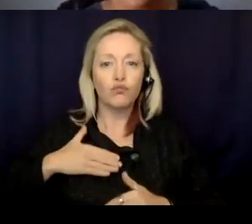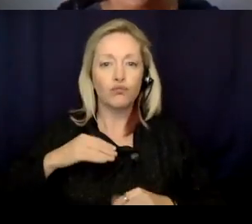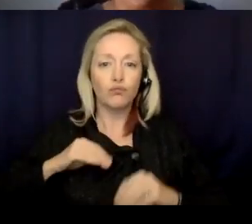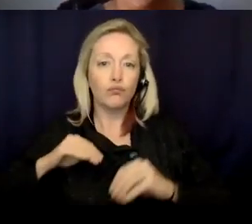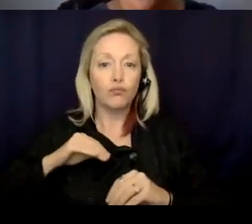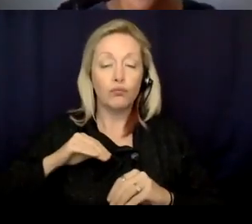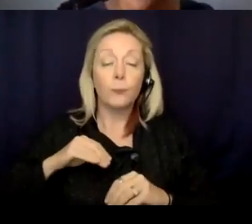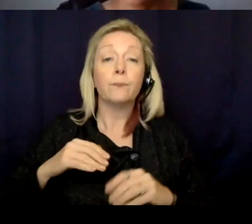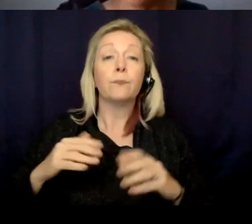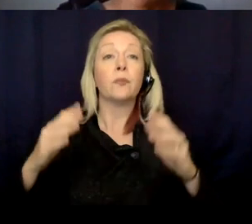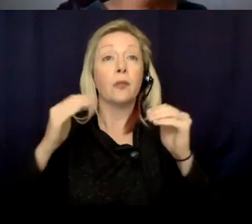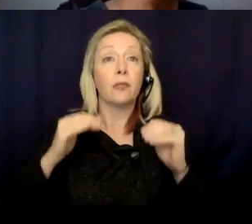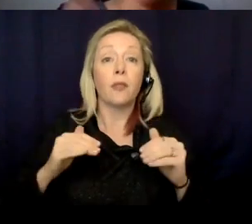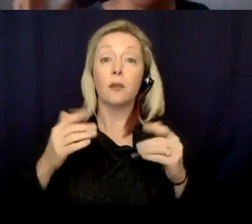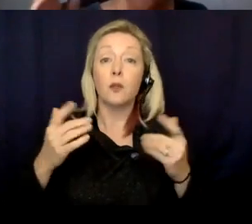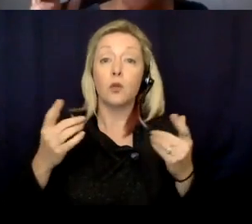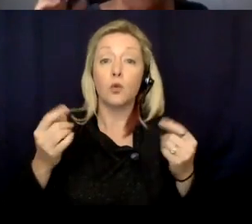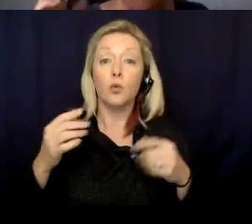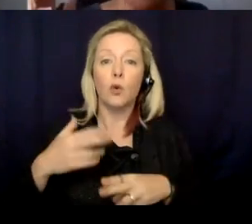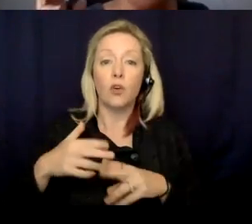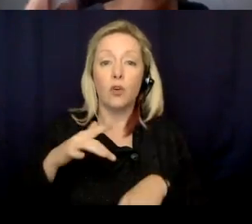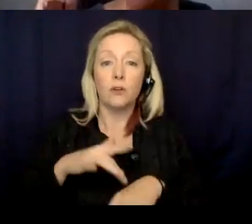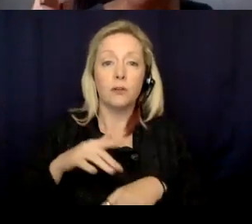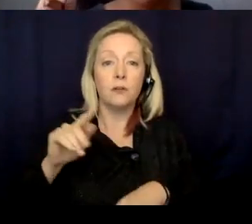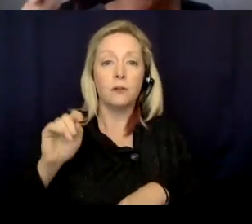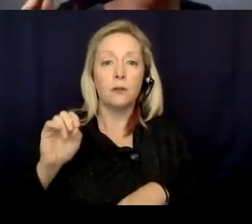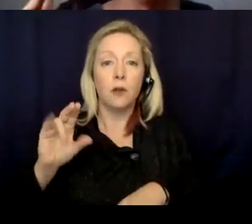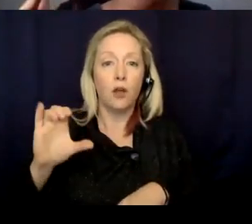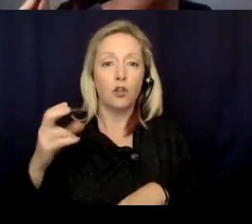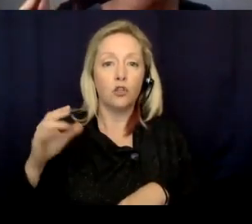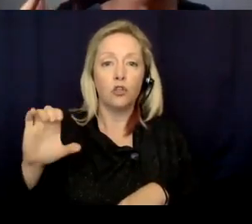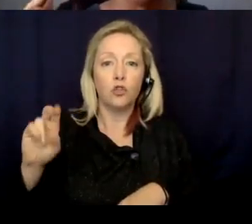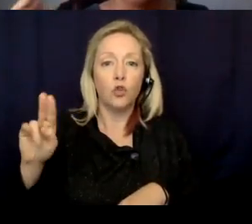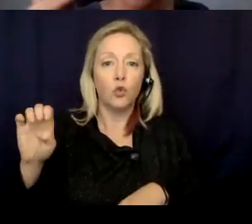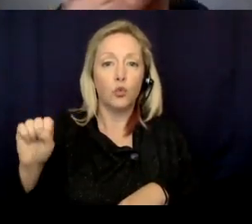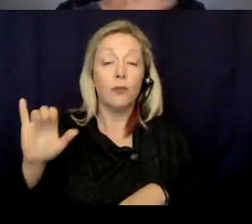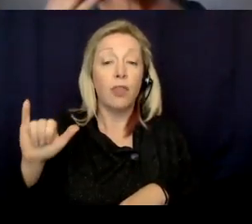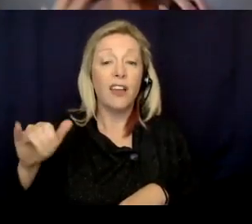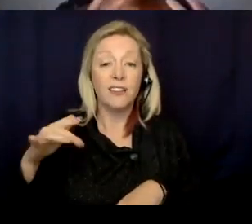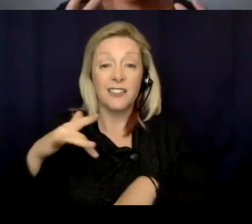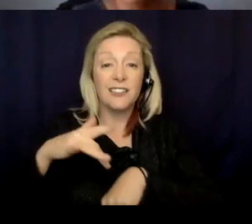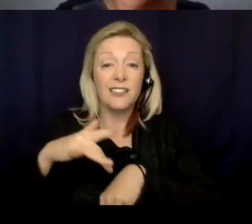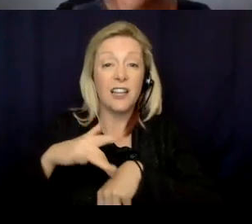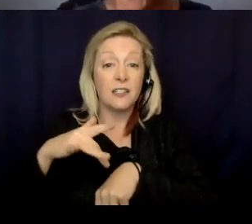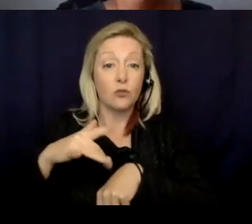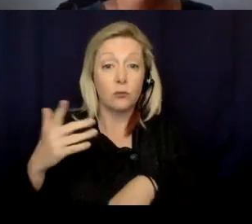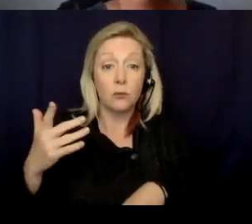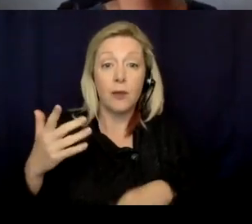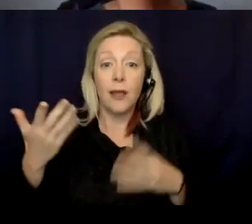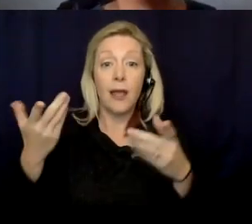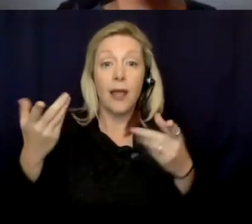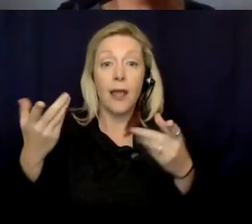touch cues. And a touch cue is a tactile contact, and it's done somewhere on